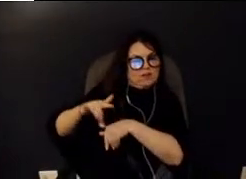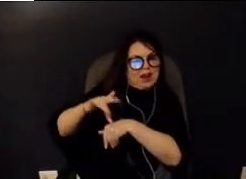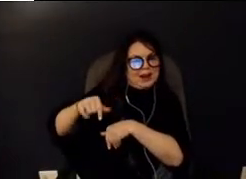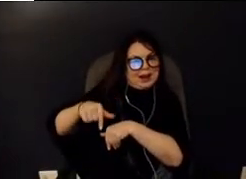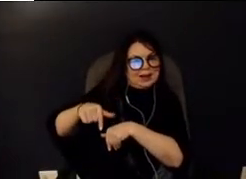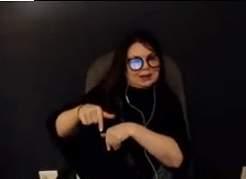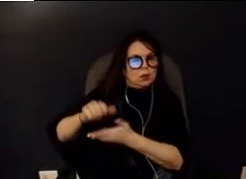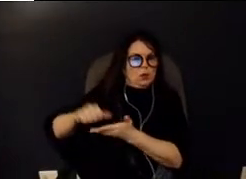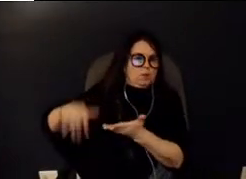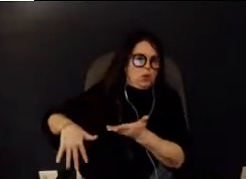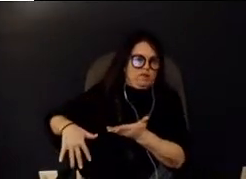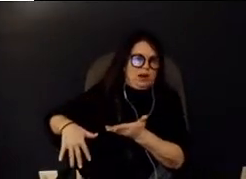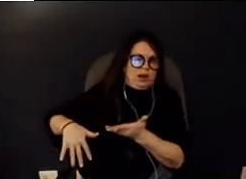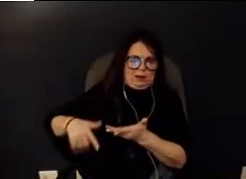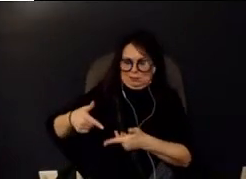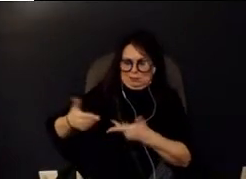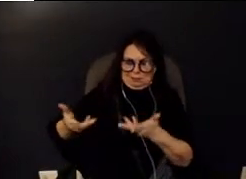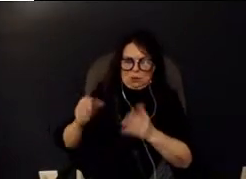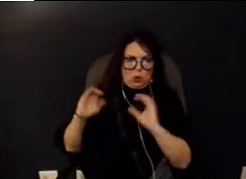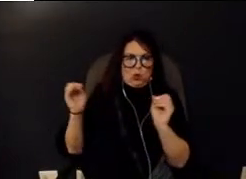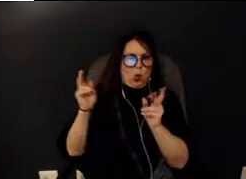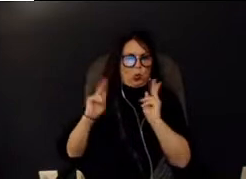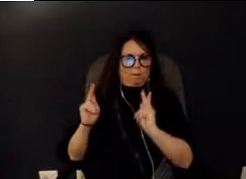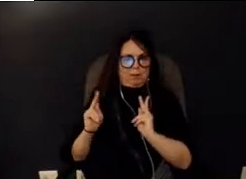non-people, people who do not exist in the city,